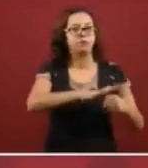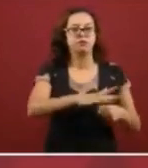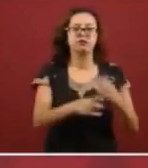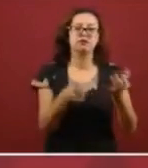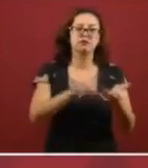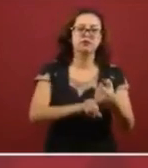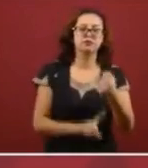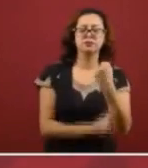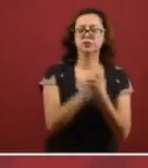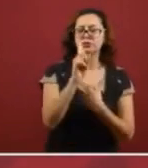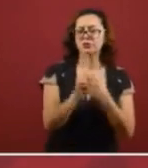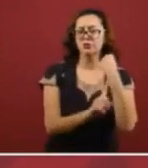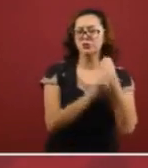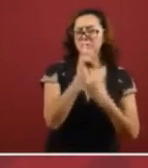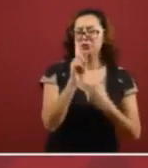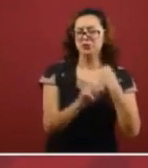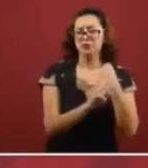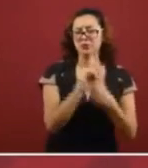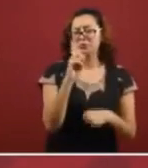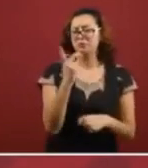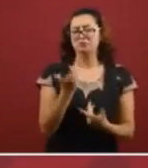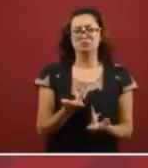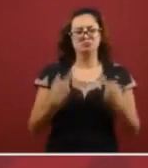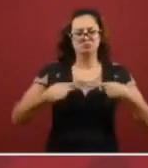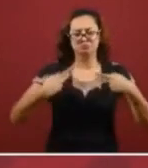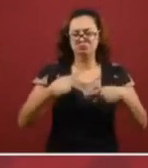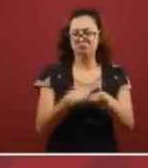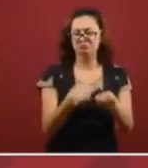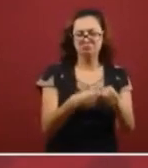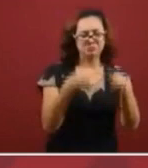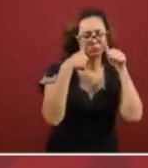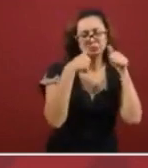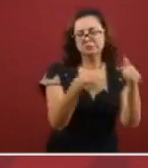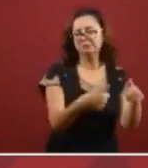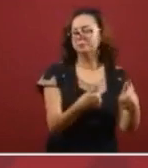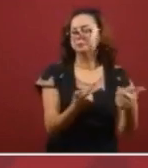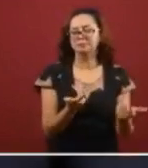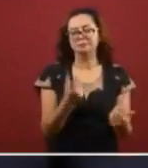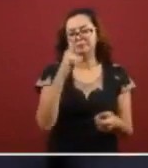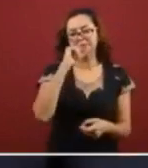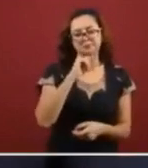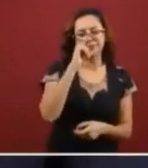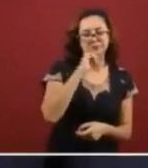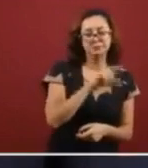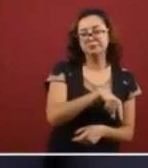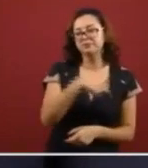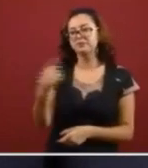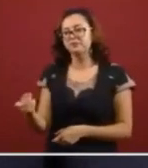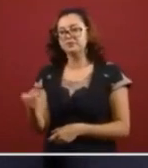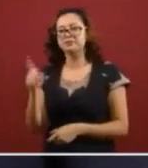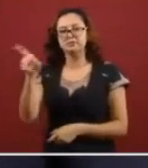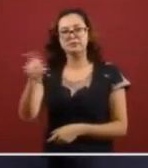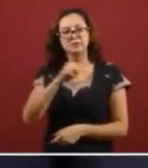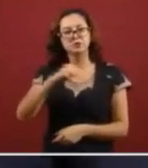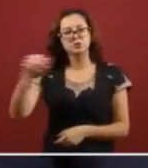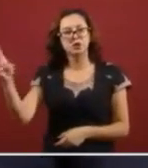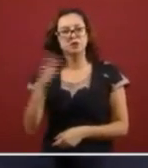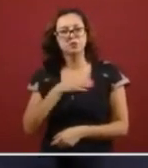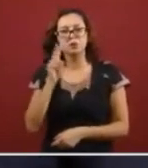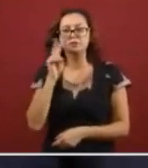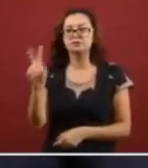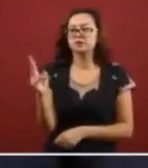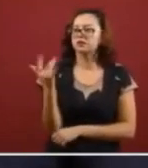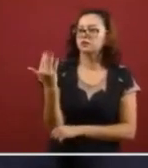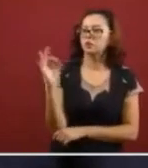problemas and with problems atender to attend to the patients. Vista, 50%. In the case of Buena Vista, it's